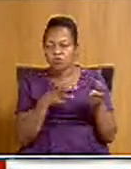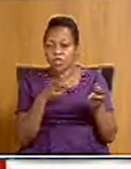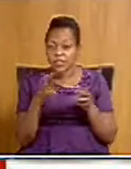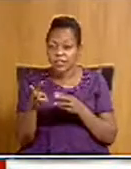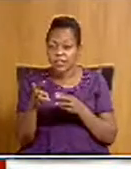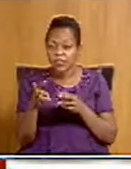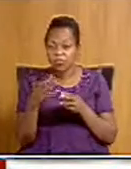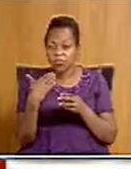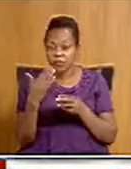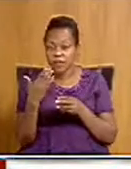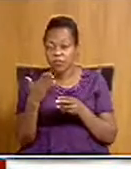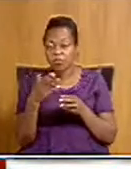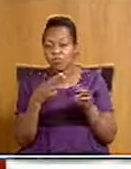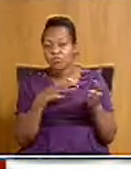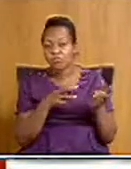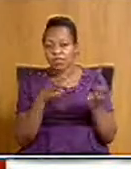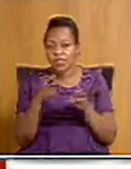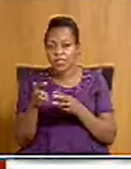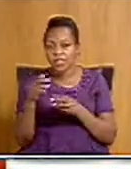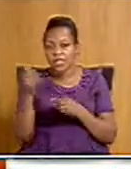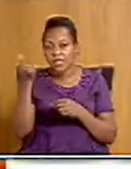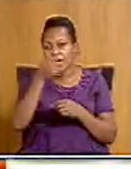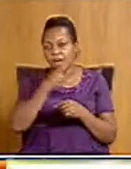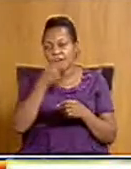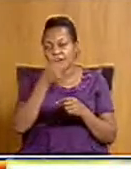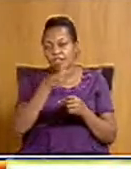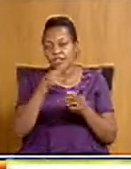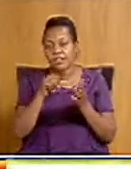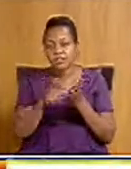African issues via